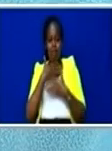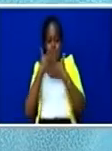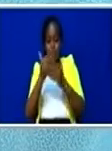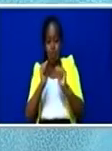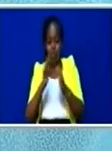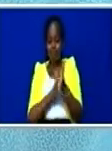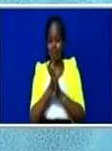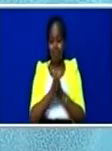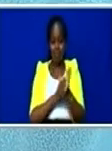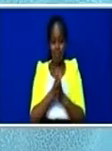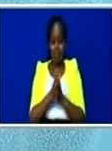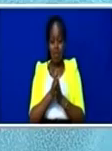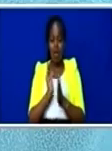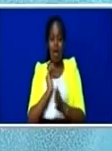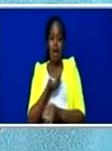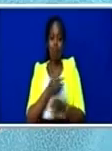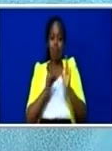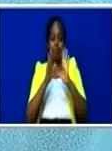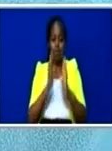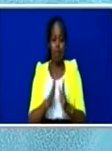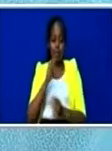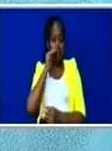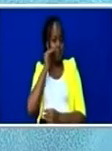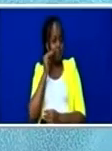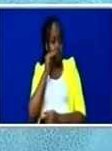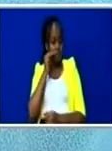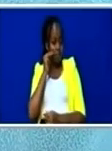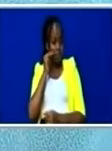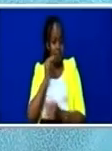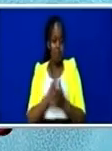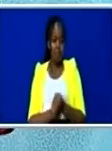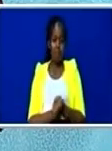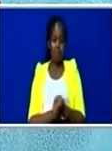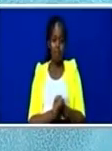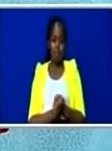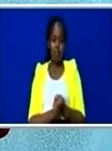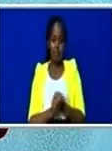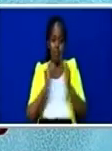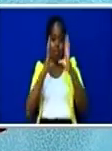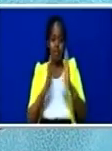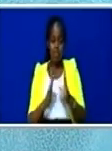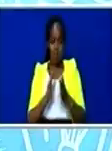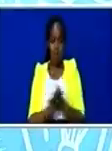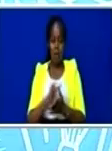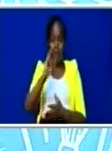appreciate it. Our sign language interpreter has been Maureen Jugona and Mwalimu.